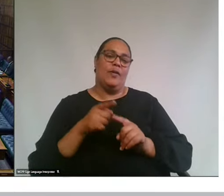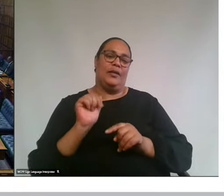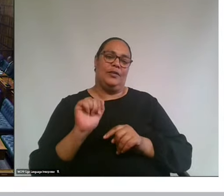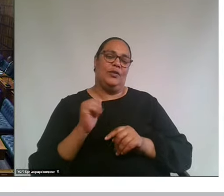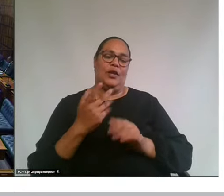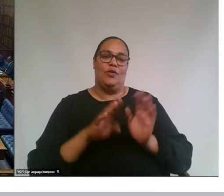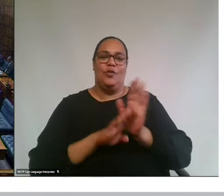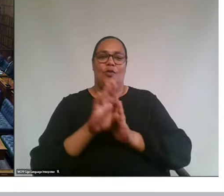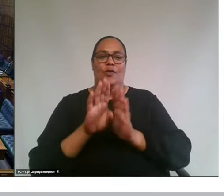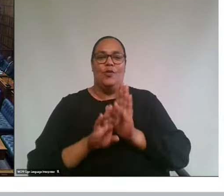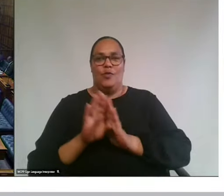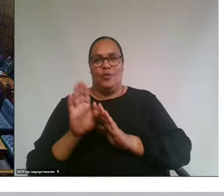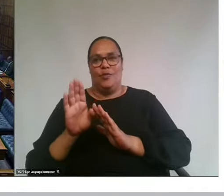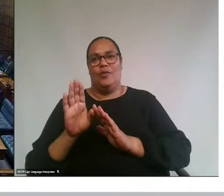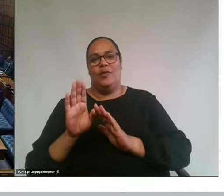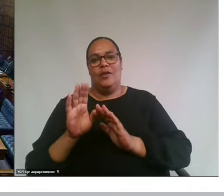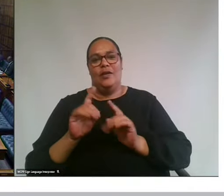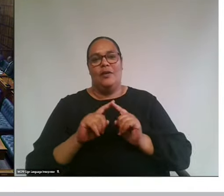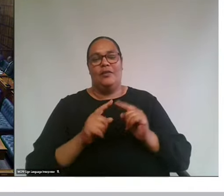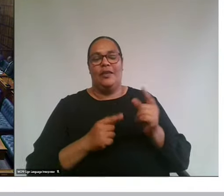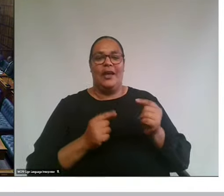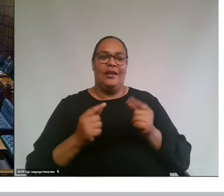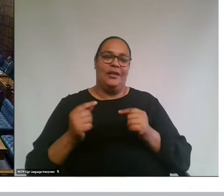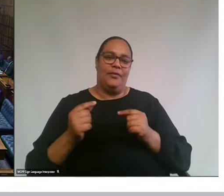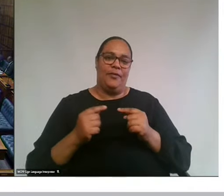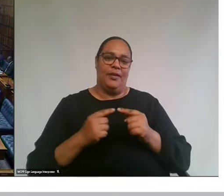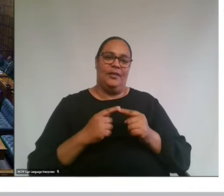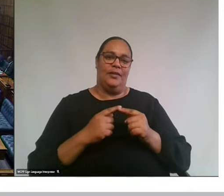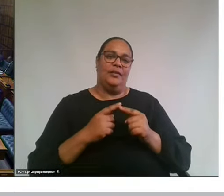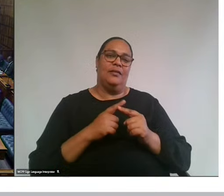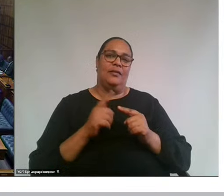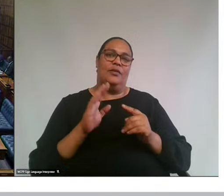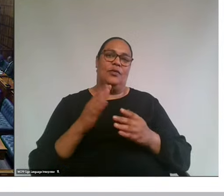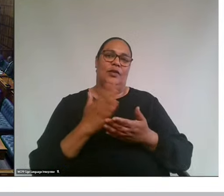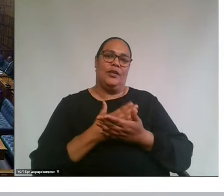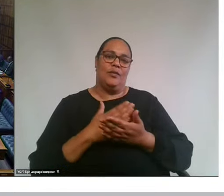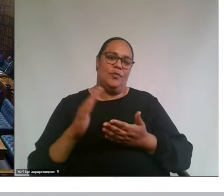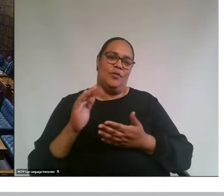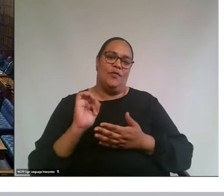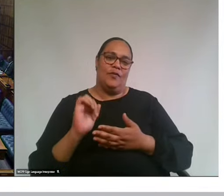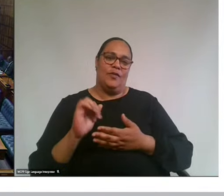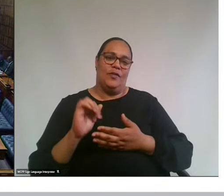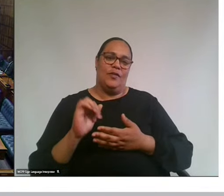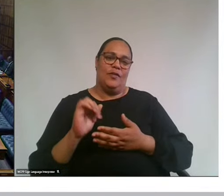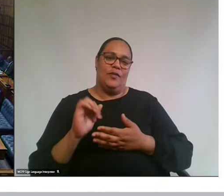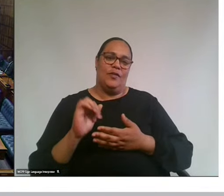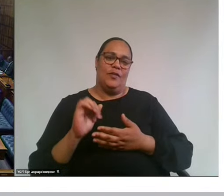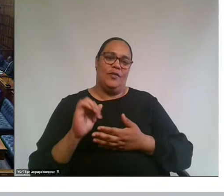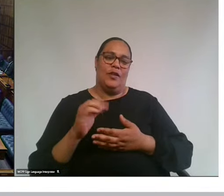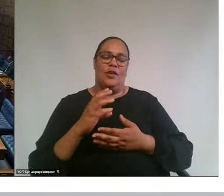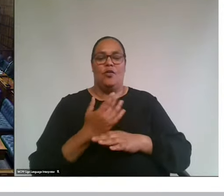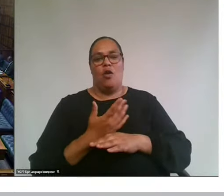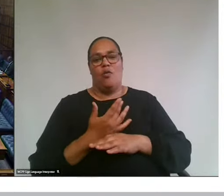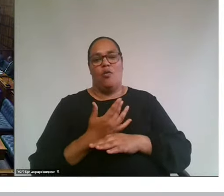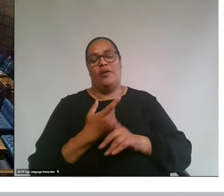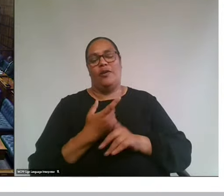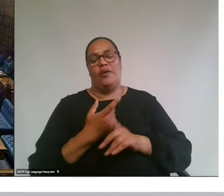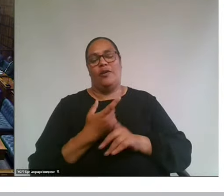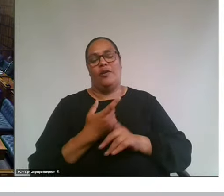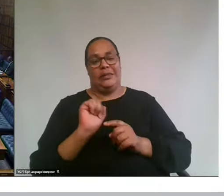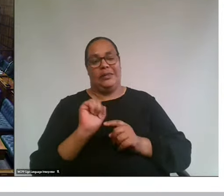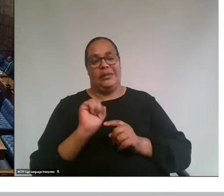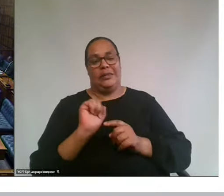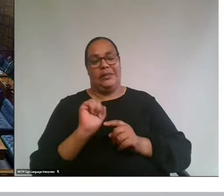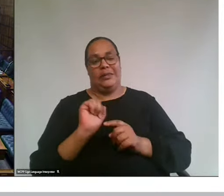improve the the it will it will remove the carbon emissions that product